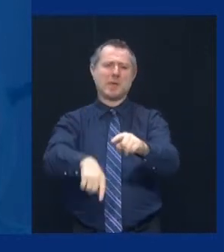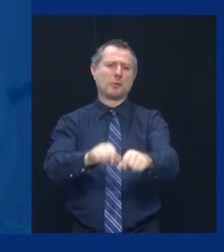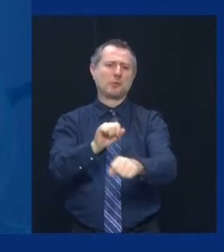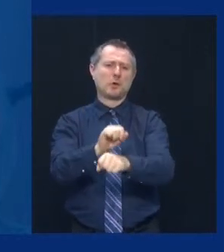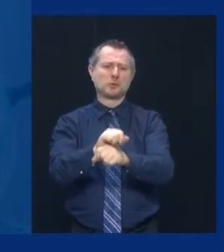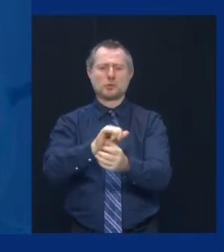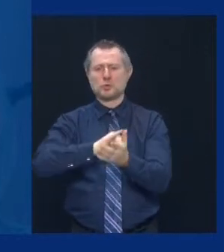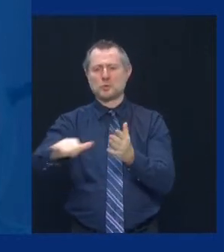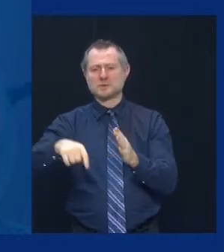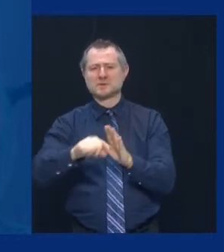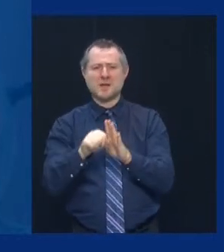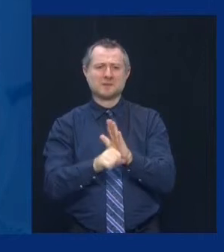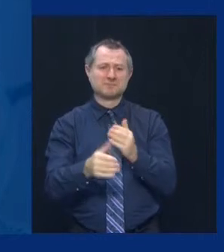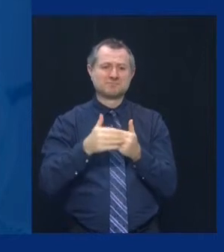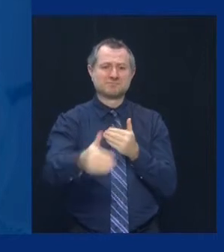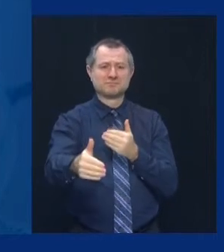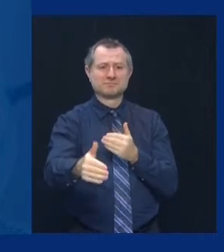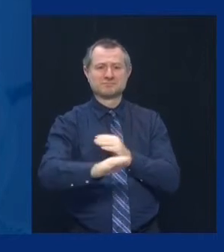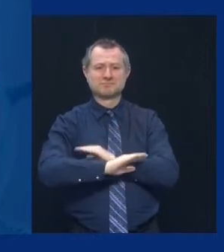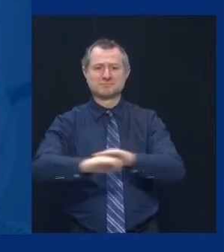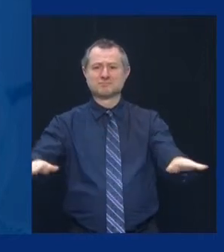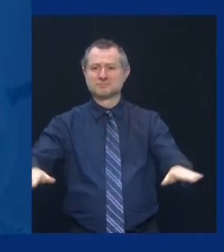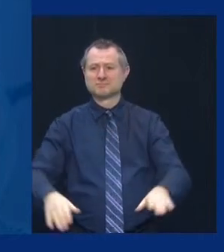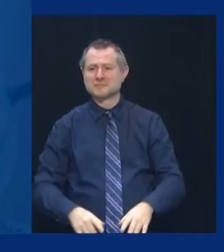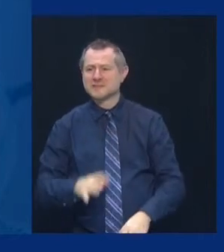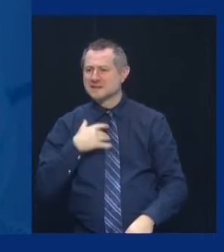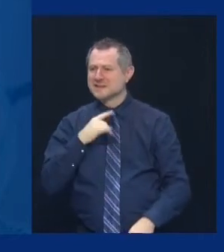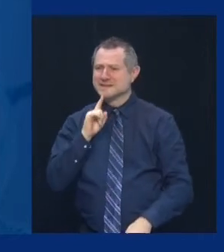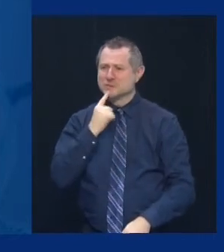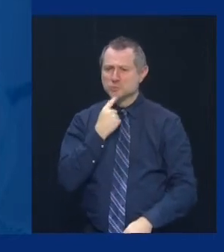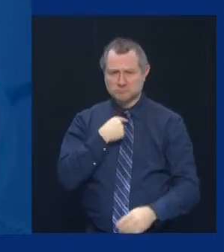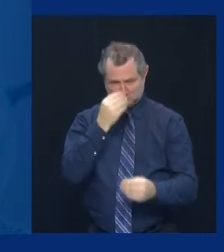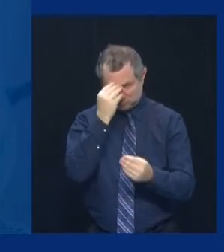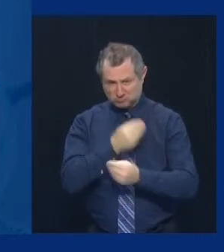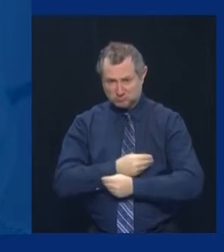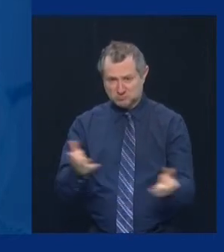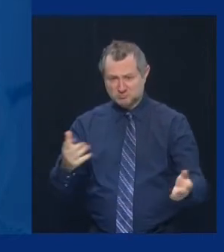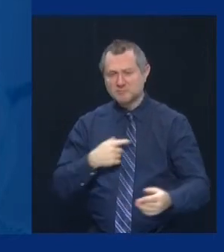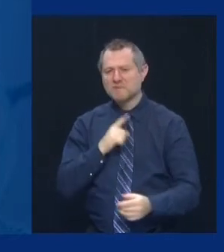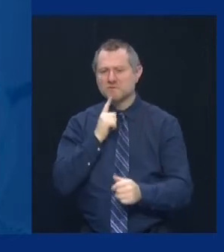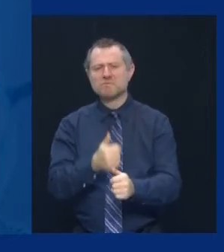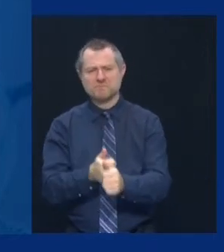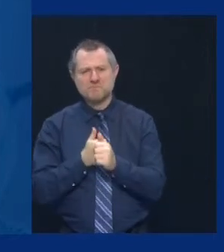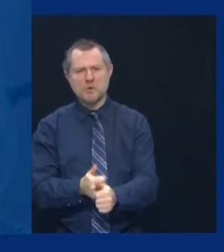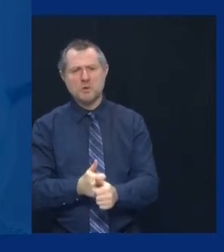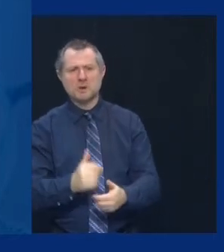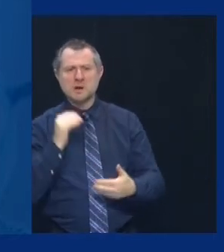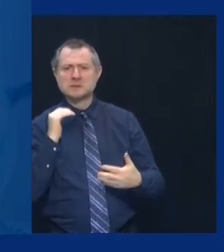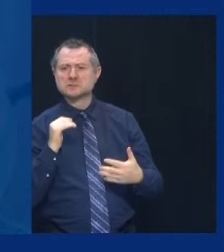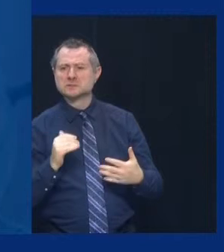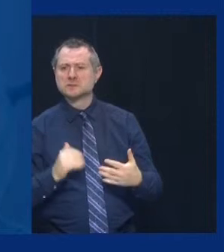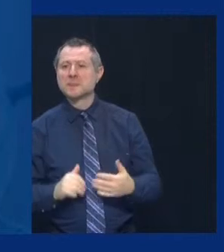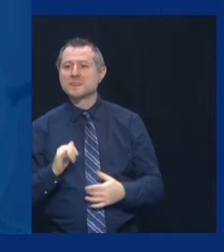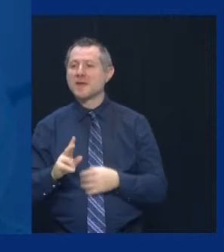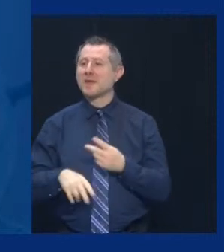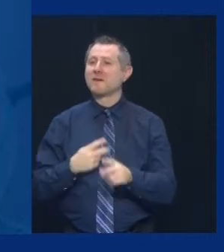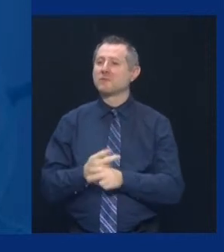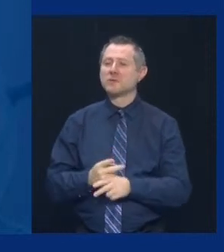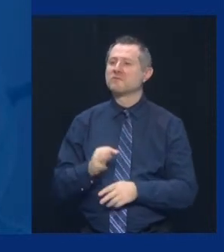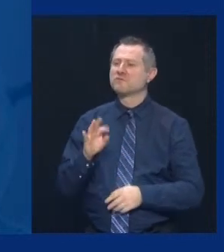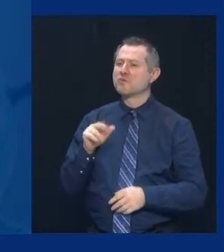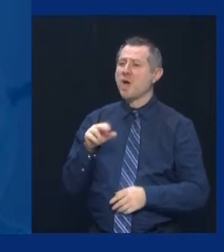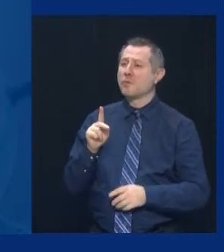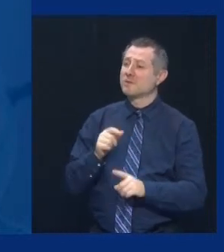York. So we are very serious about this. And this is the type of fraud that will be